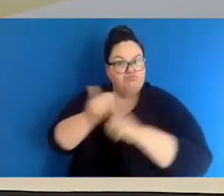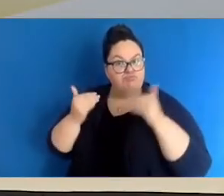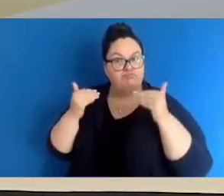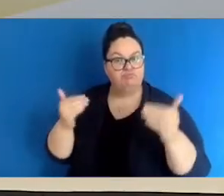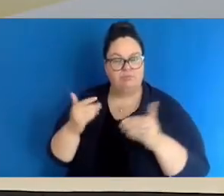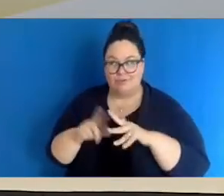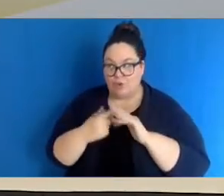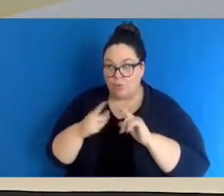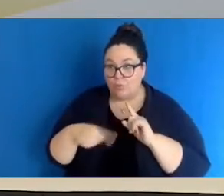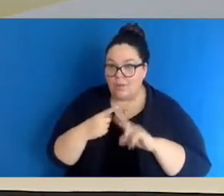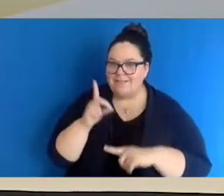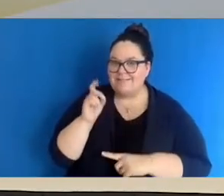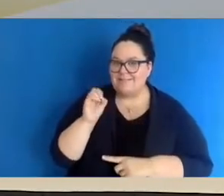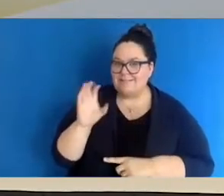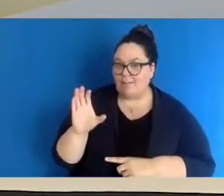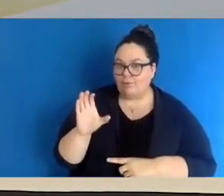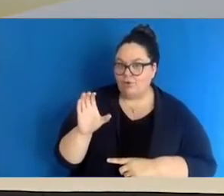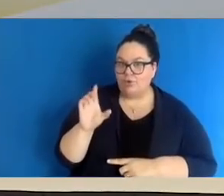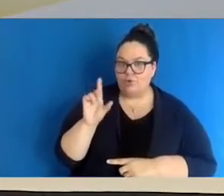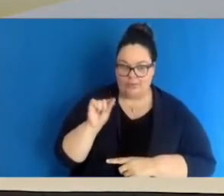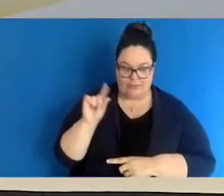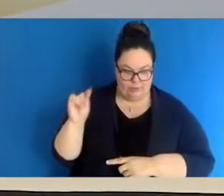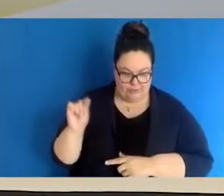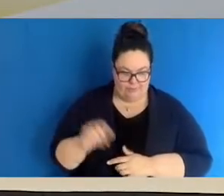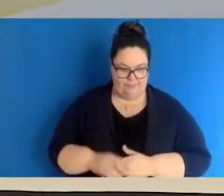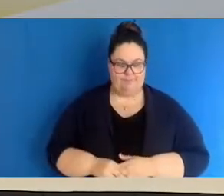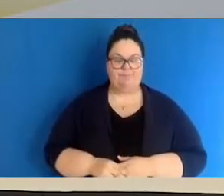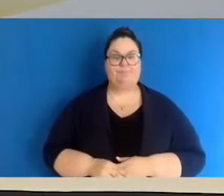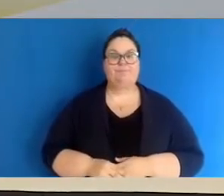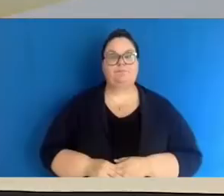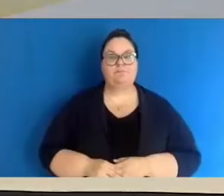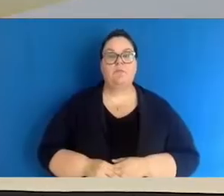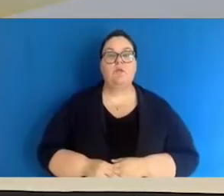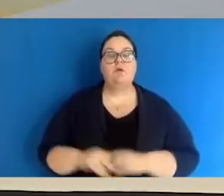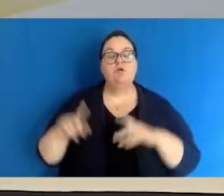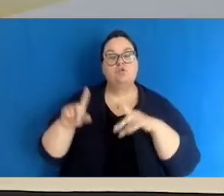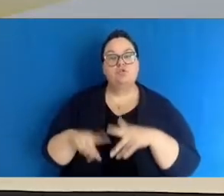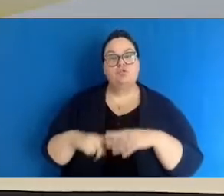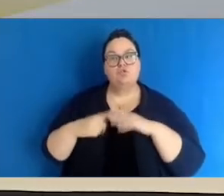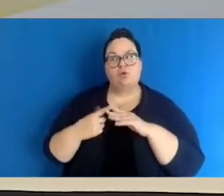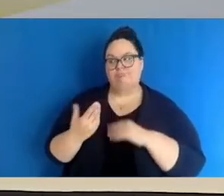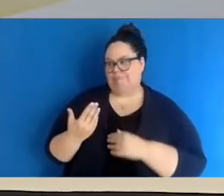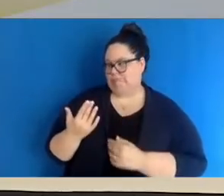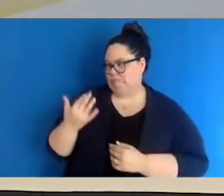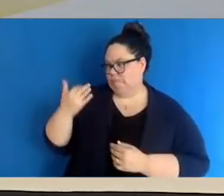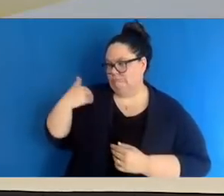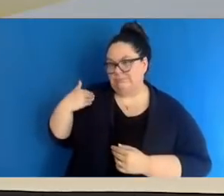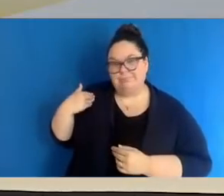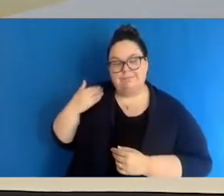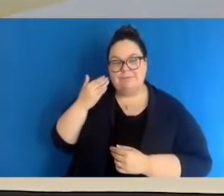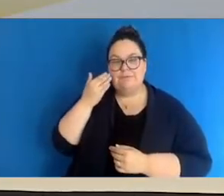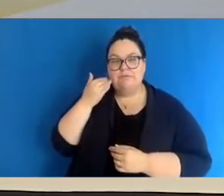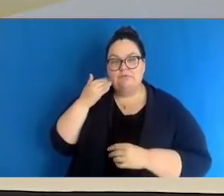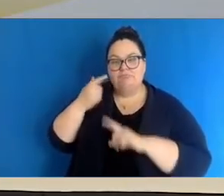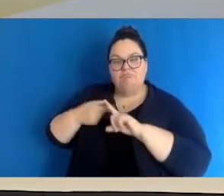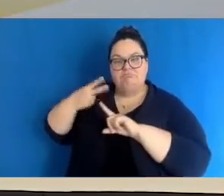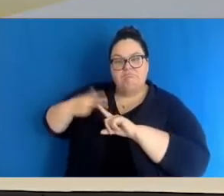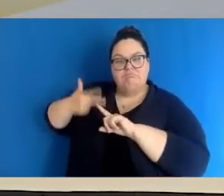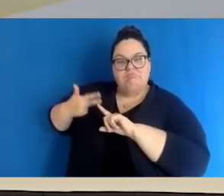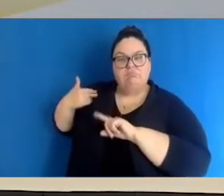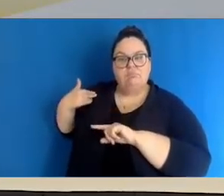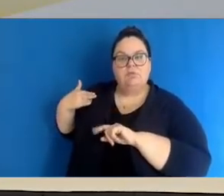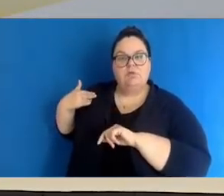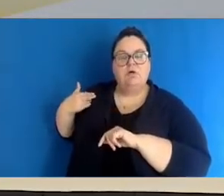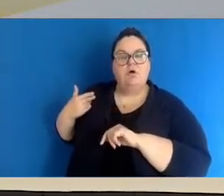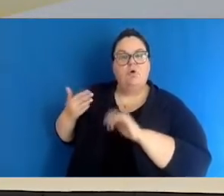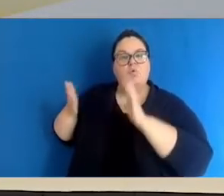December of last year. Beginning a number of months ago, our office asked operators of long-term care and community care